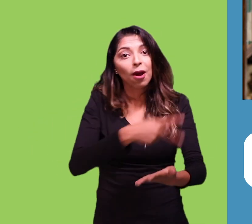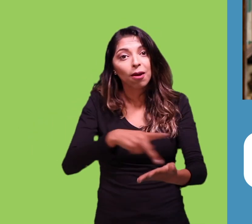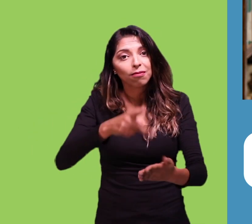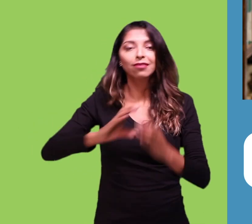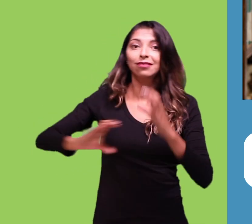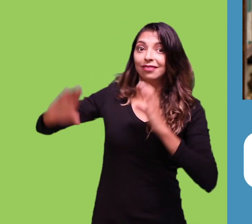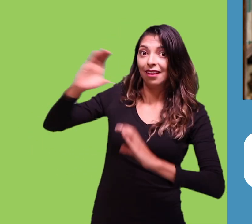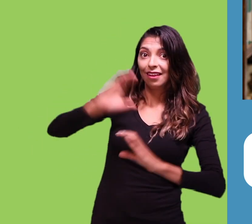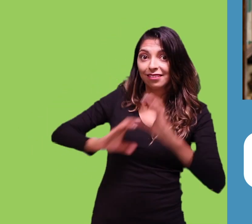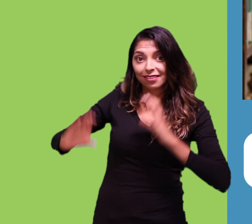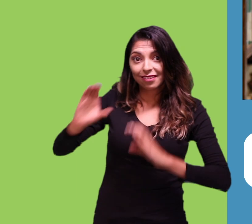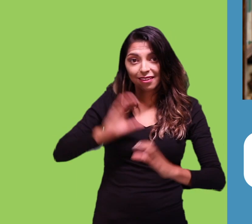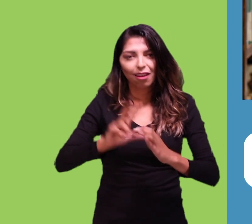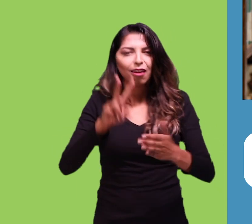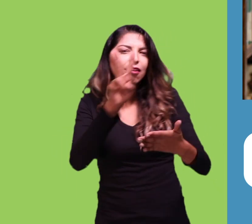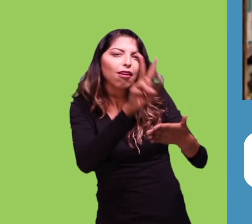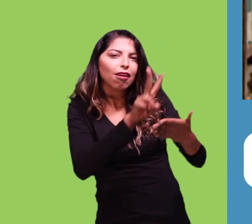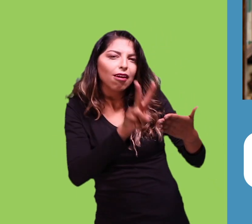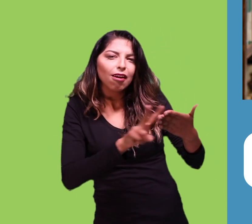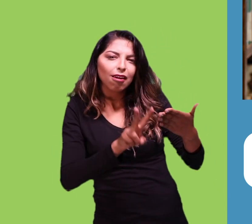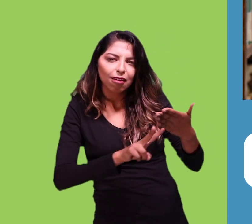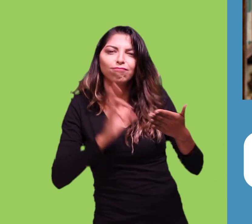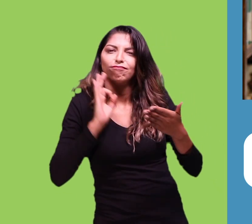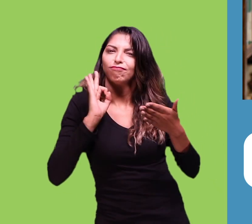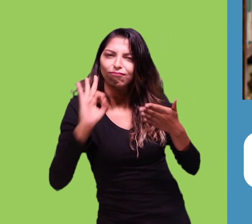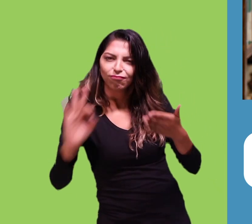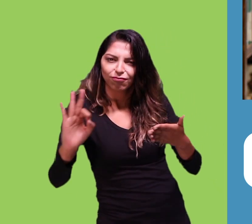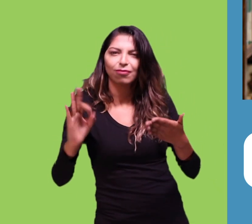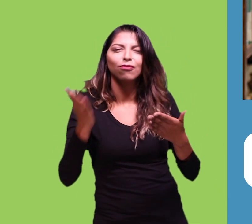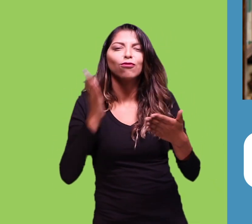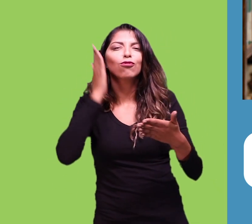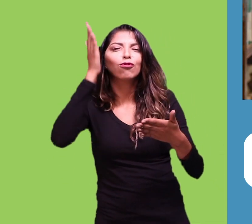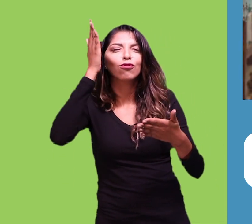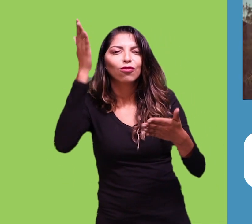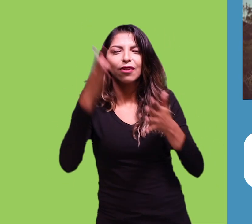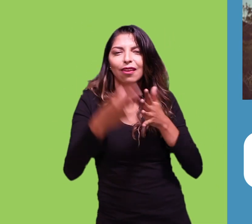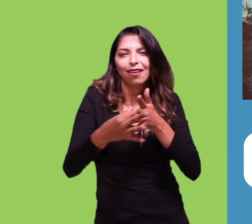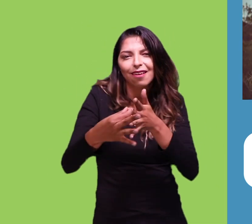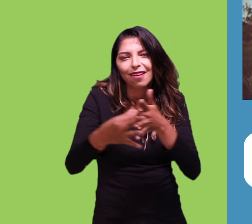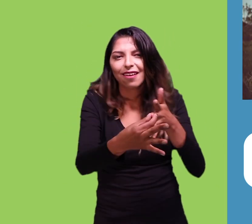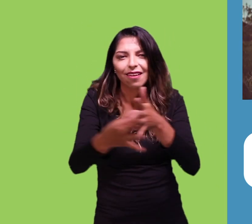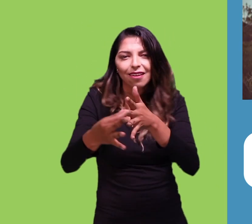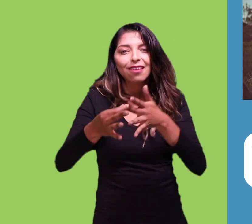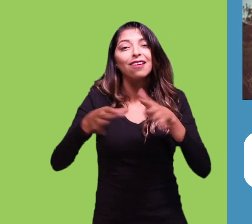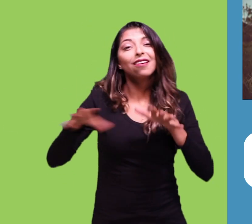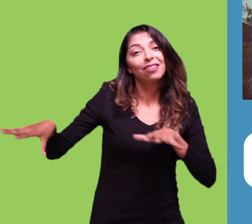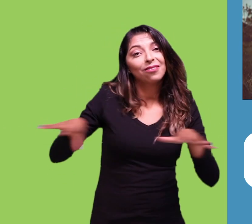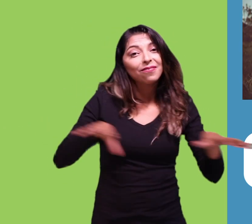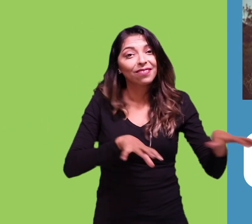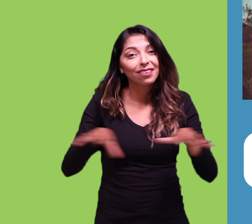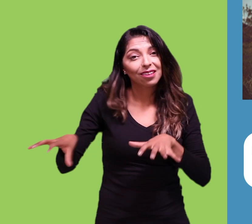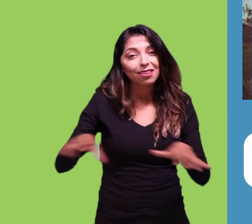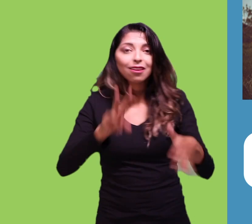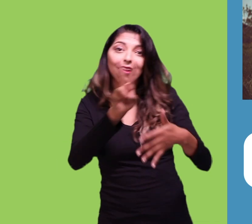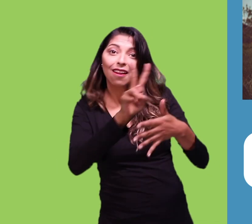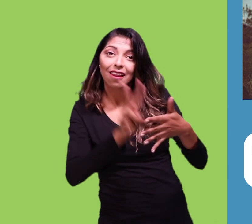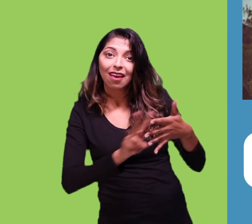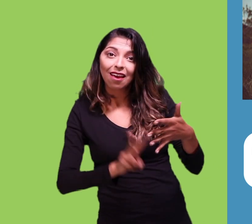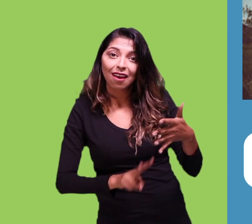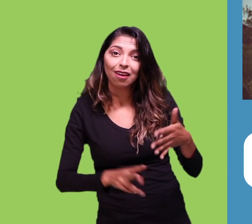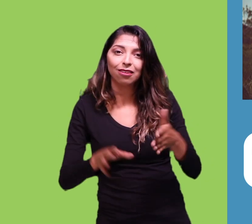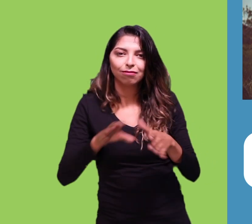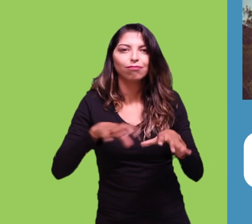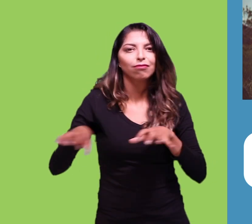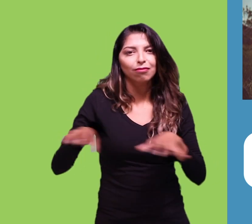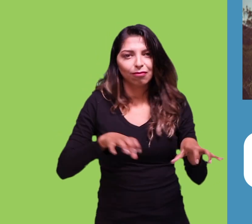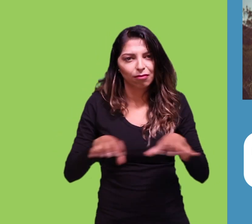from poems to fragments of scientific articles on many different topics. They are guided through the readings with before reading,